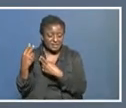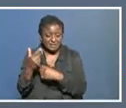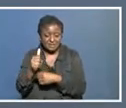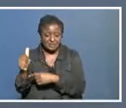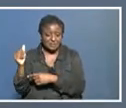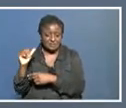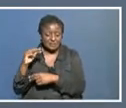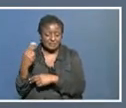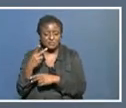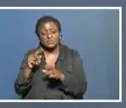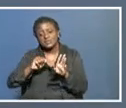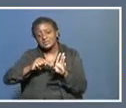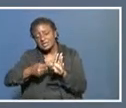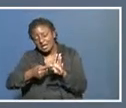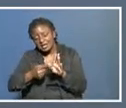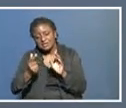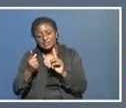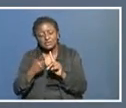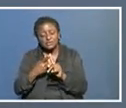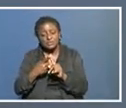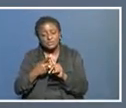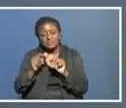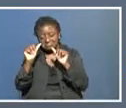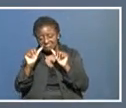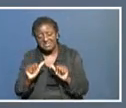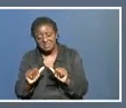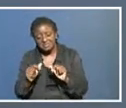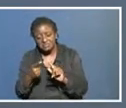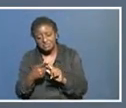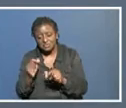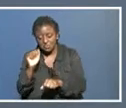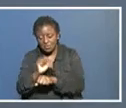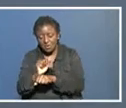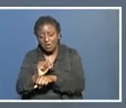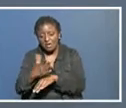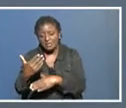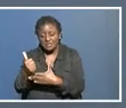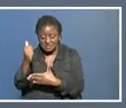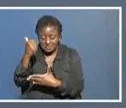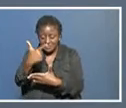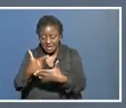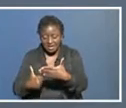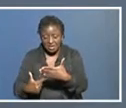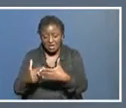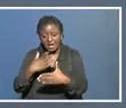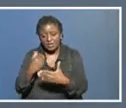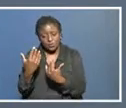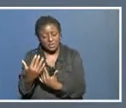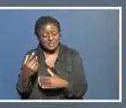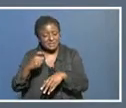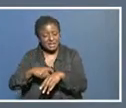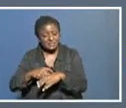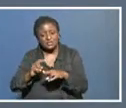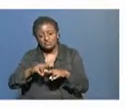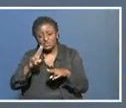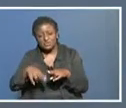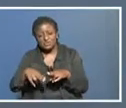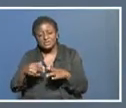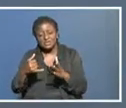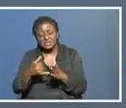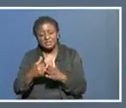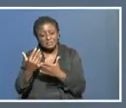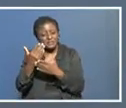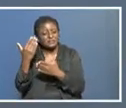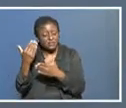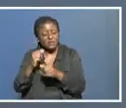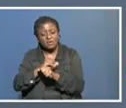will start to be able to tackle this backlog a little bit and the wait times and hopefully get it down to where it was pre-COVID. We've